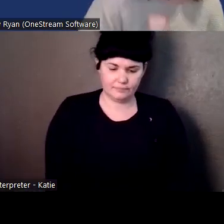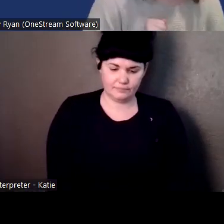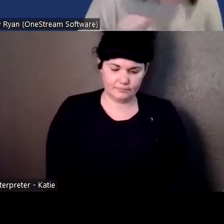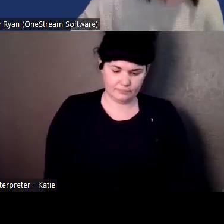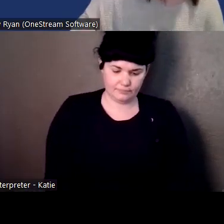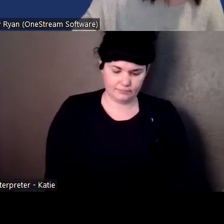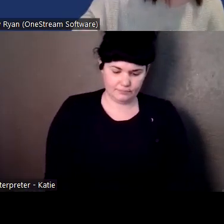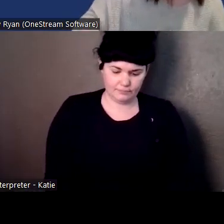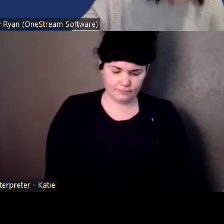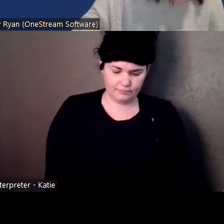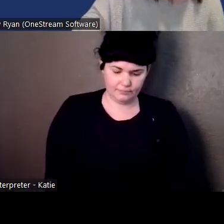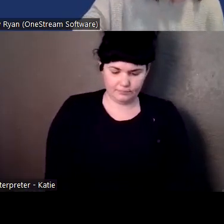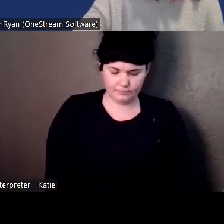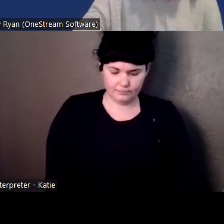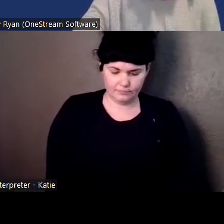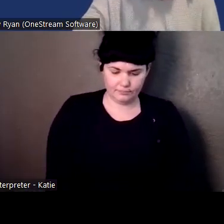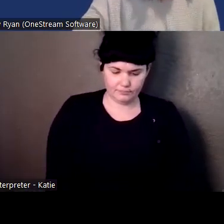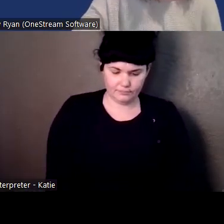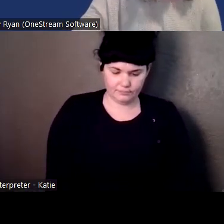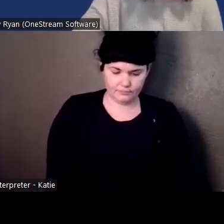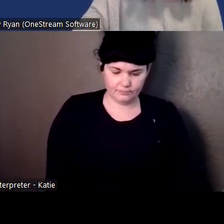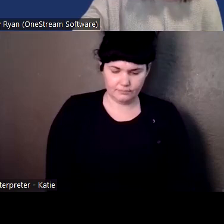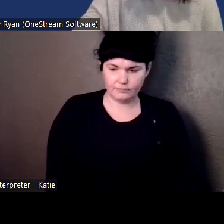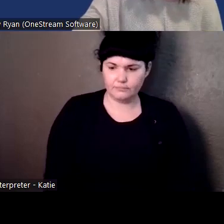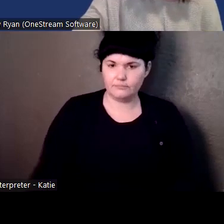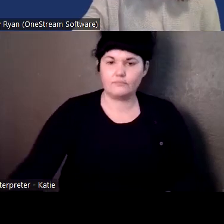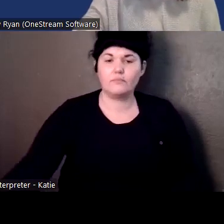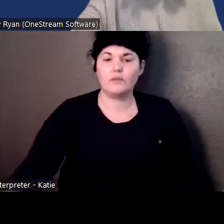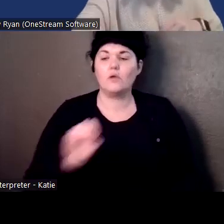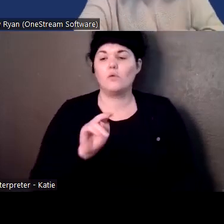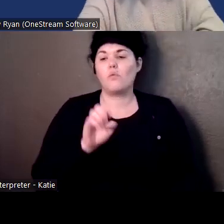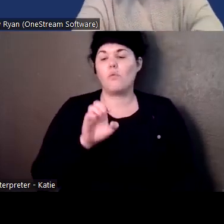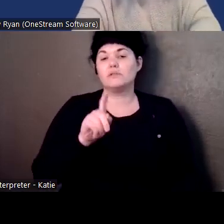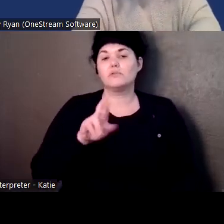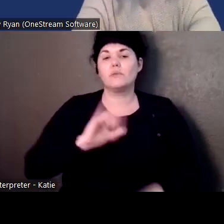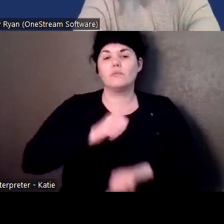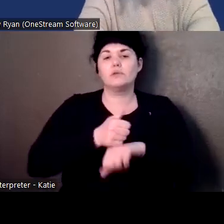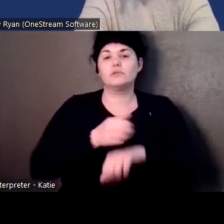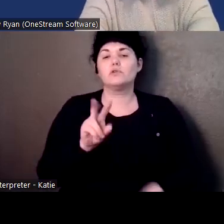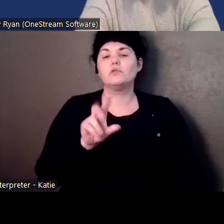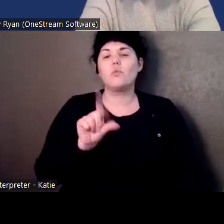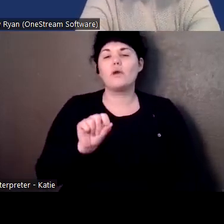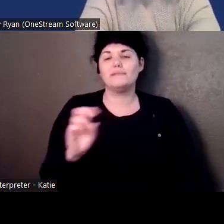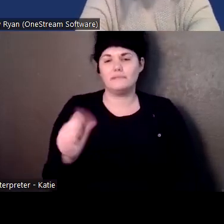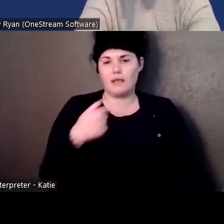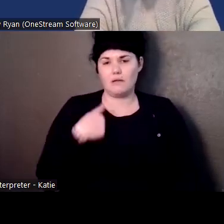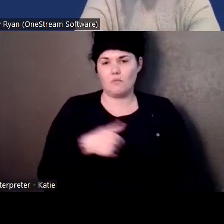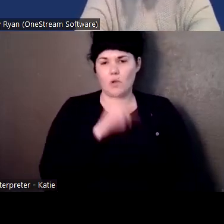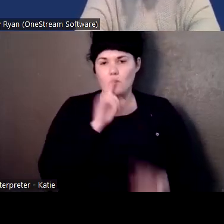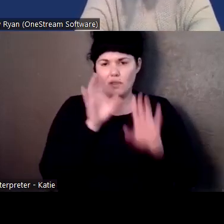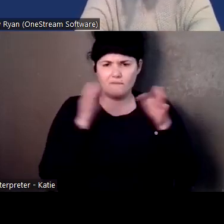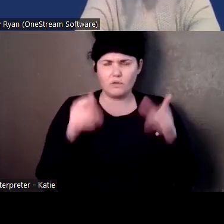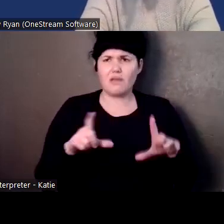OneStream was founded in 2010 We're really focused on very large,